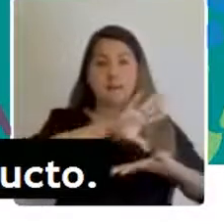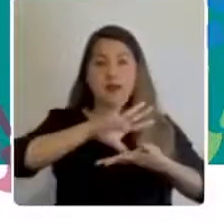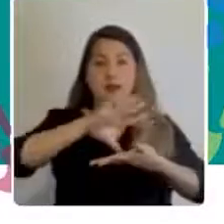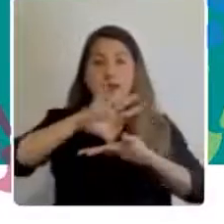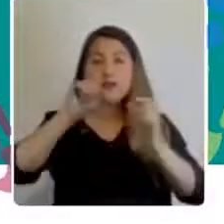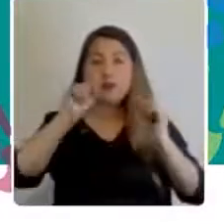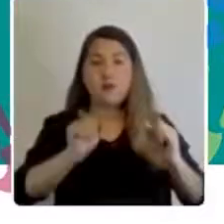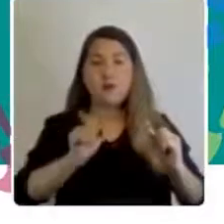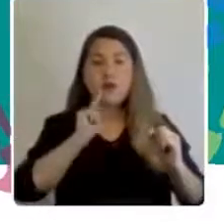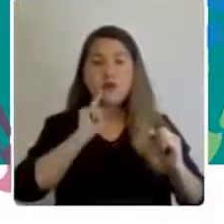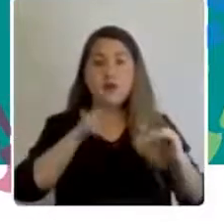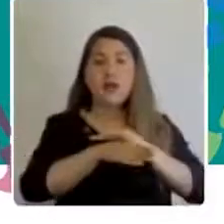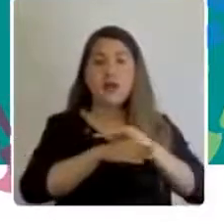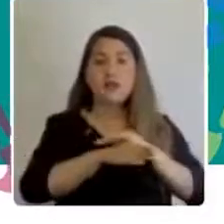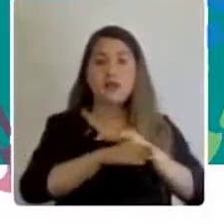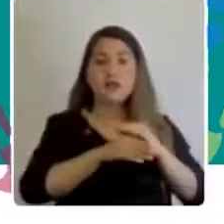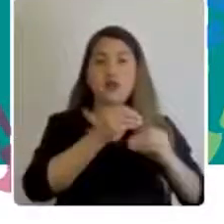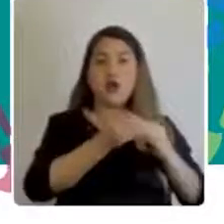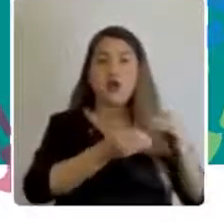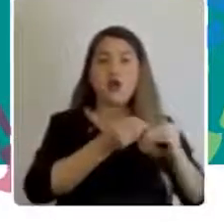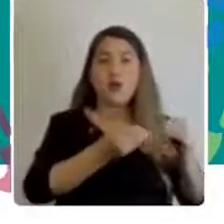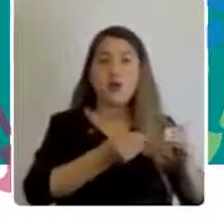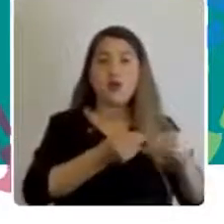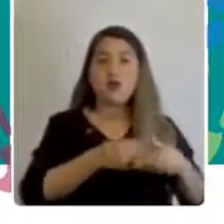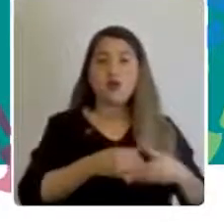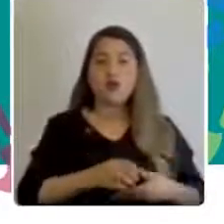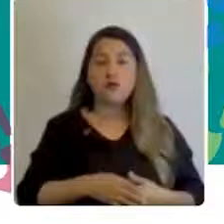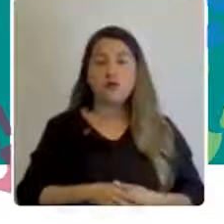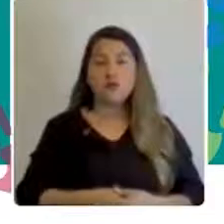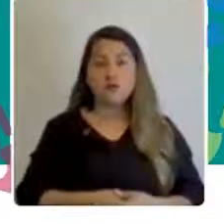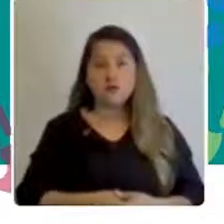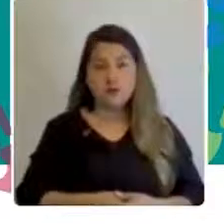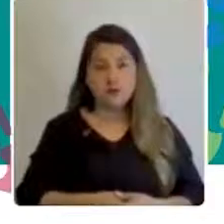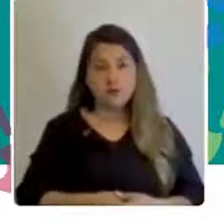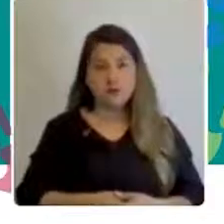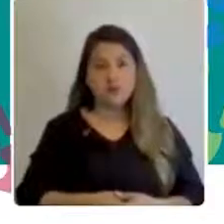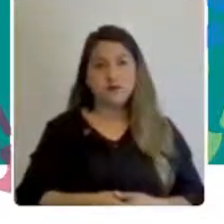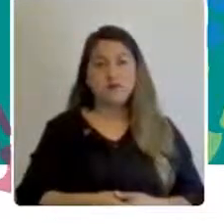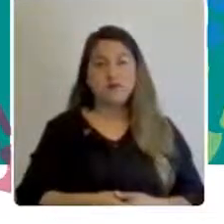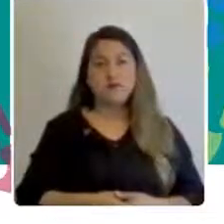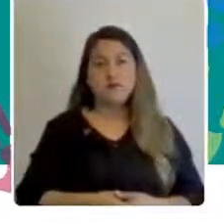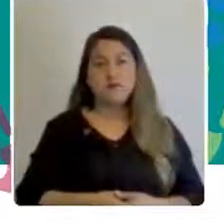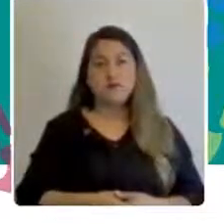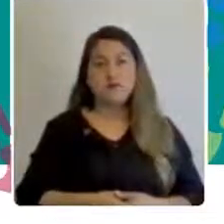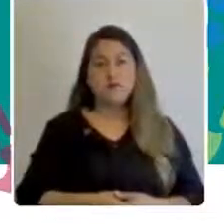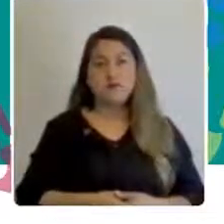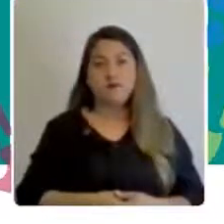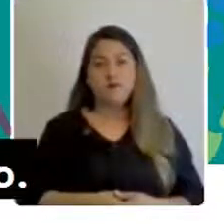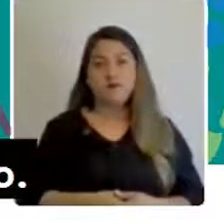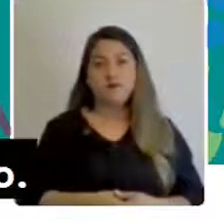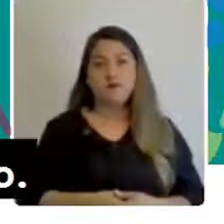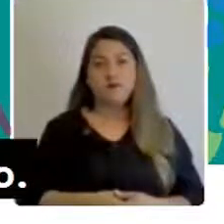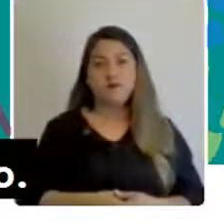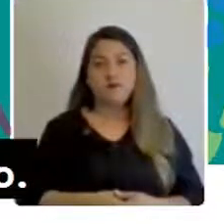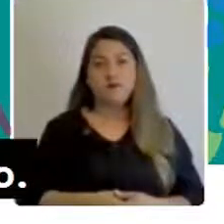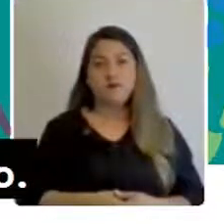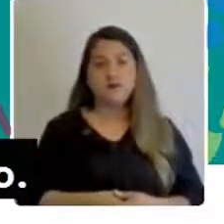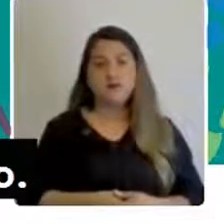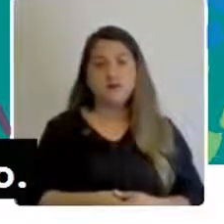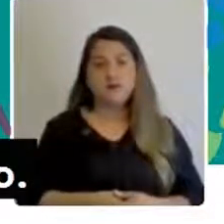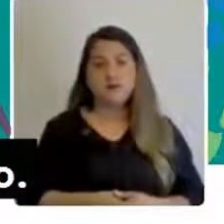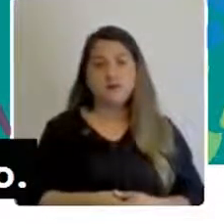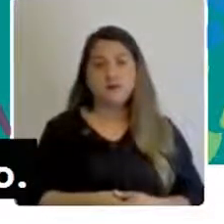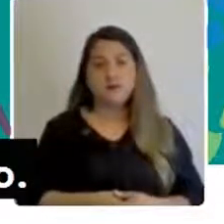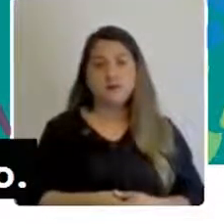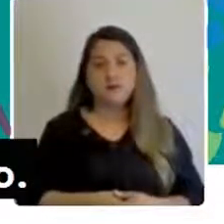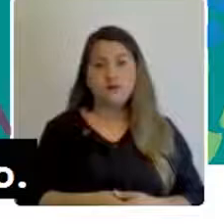not. Okay. So in Europe, there is not flexibility. I mean,